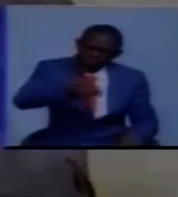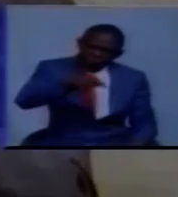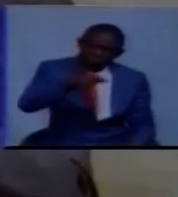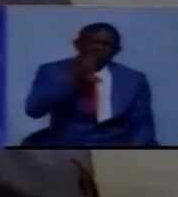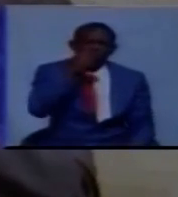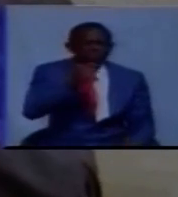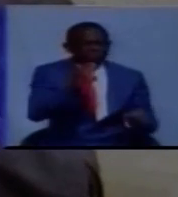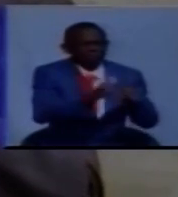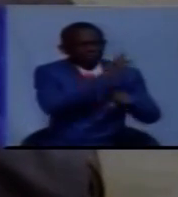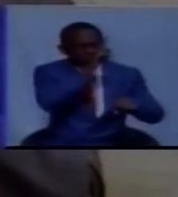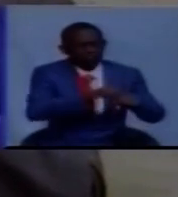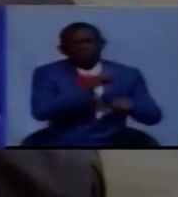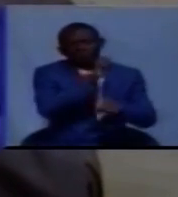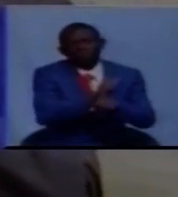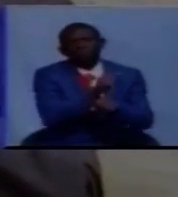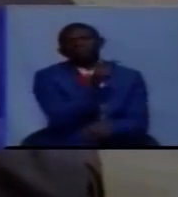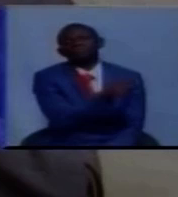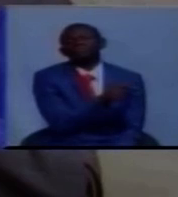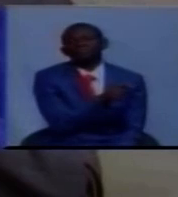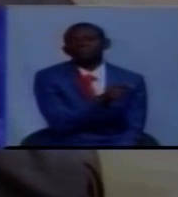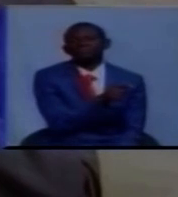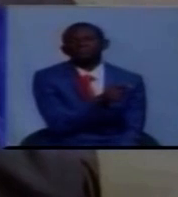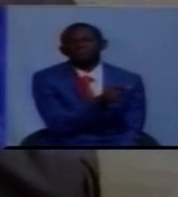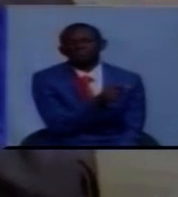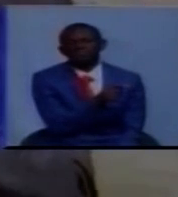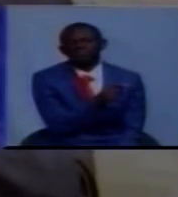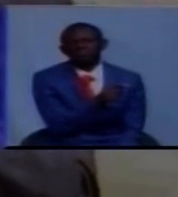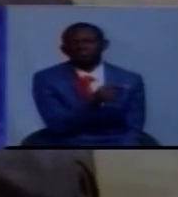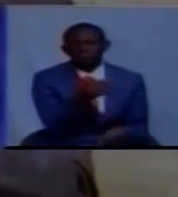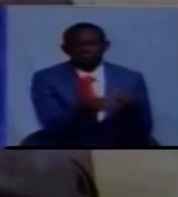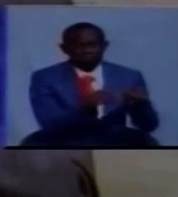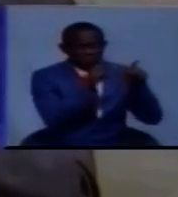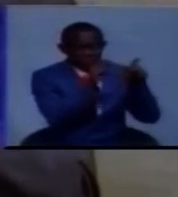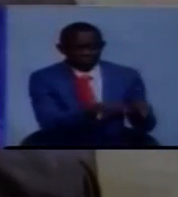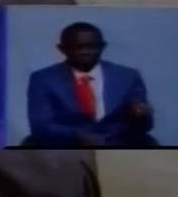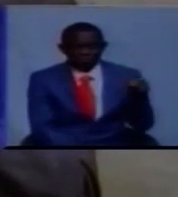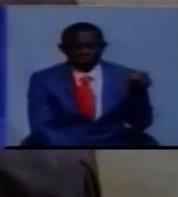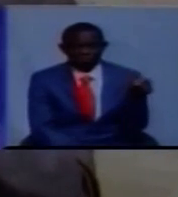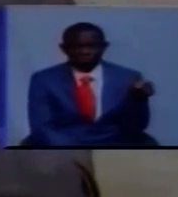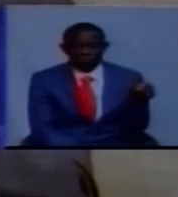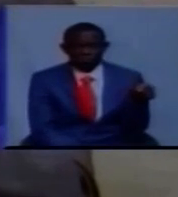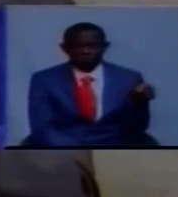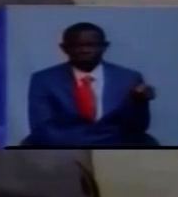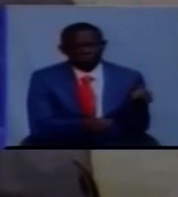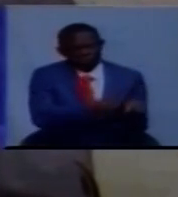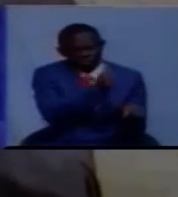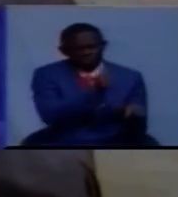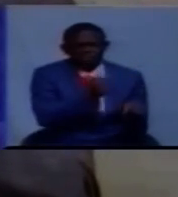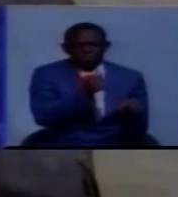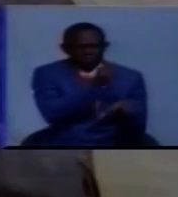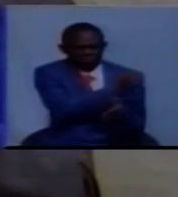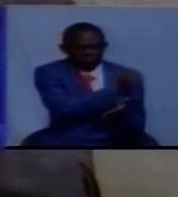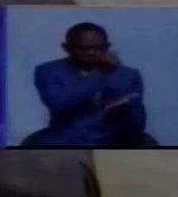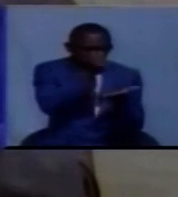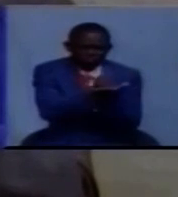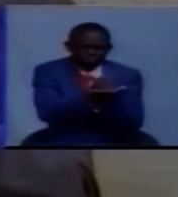permanent, so that that job is the person can be able to plan. They will know.